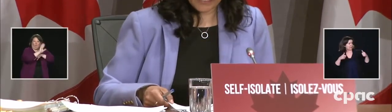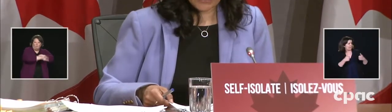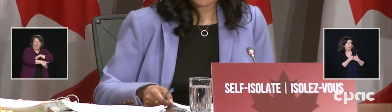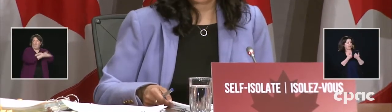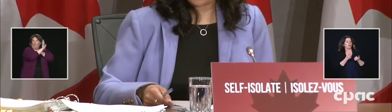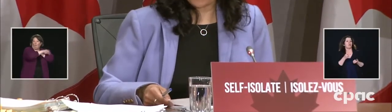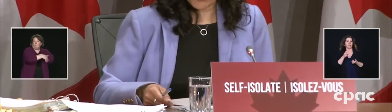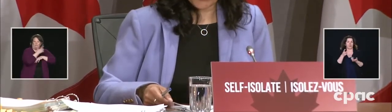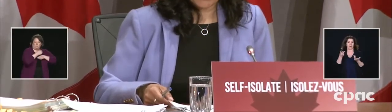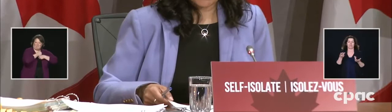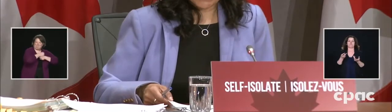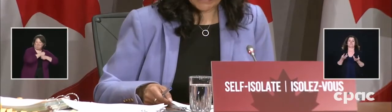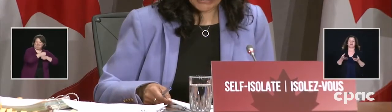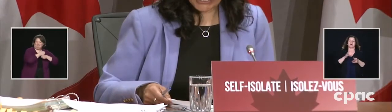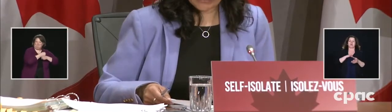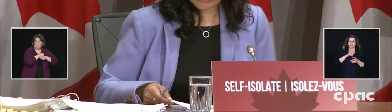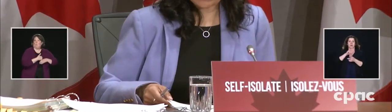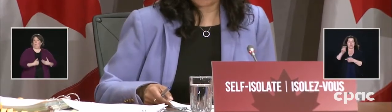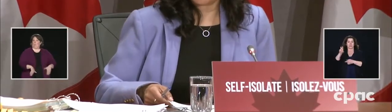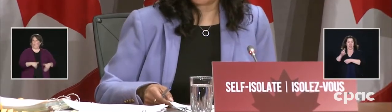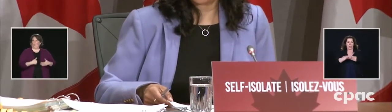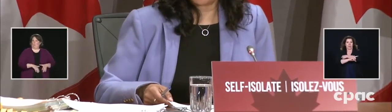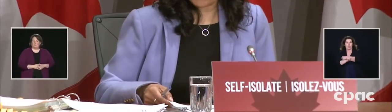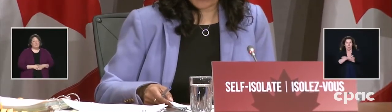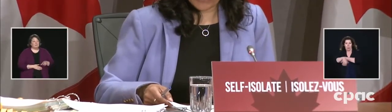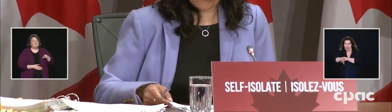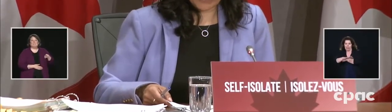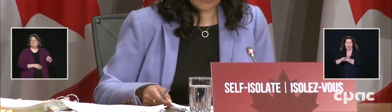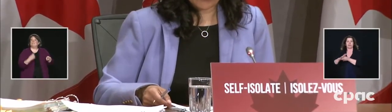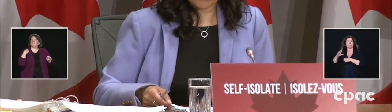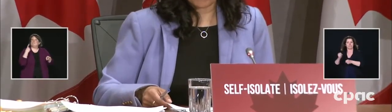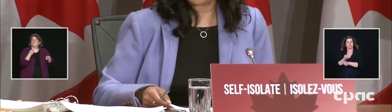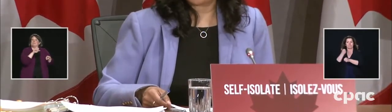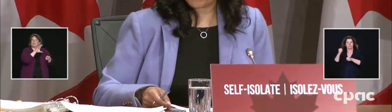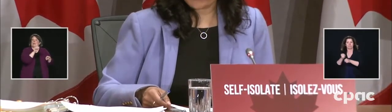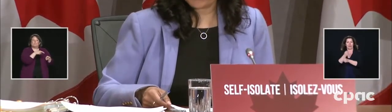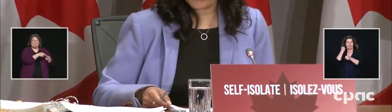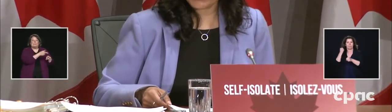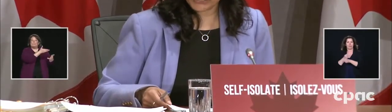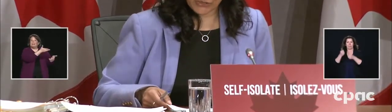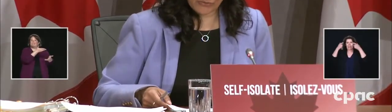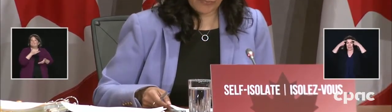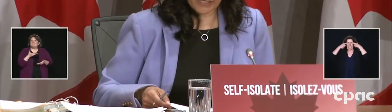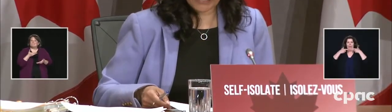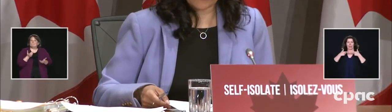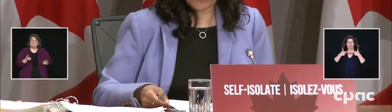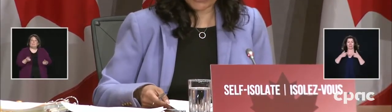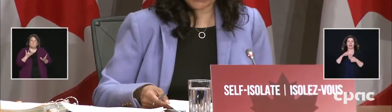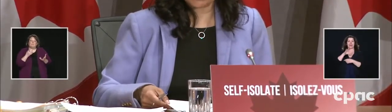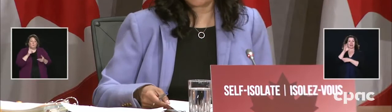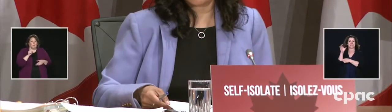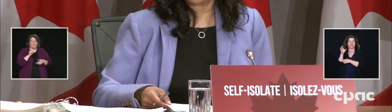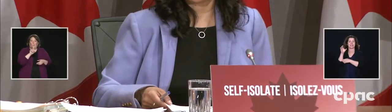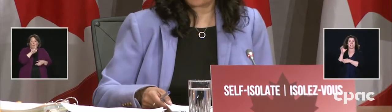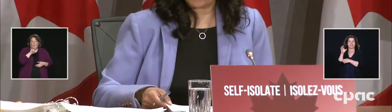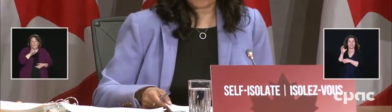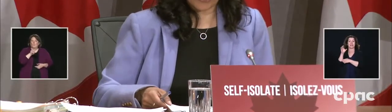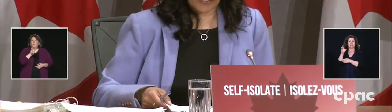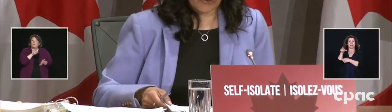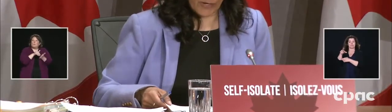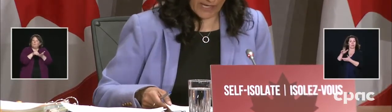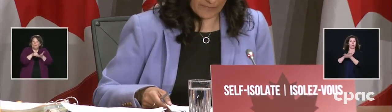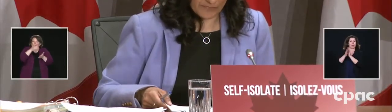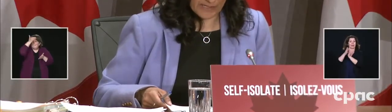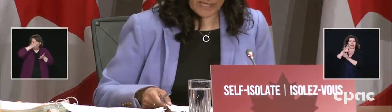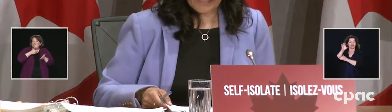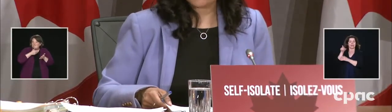product. So far, the Canadian Shield has provided the federal government with more than 1.2 million face shields, with more